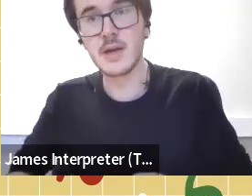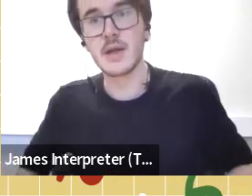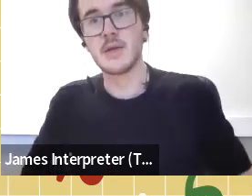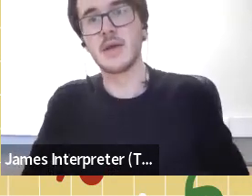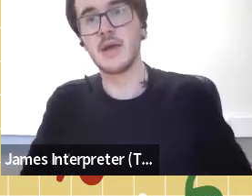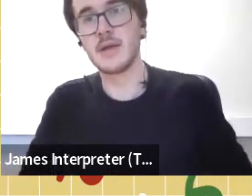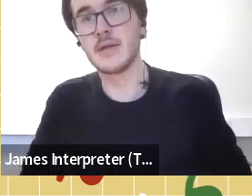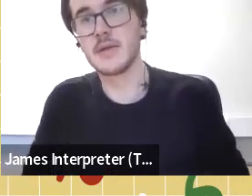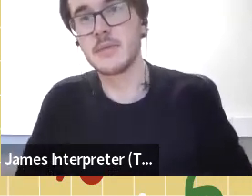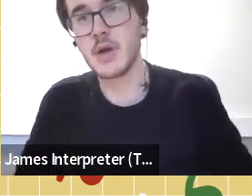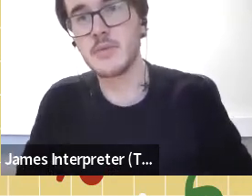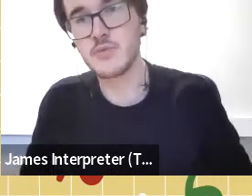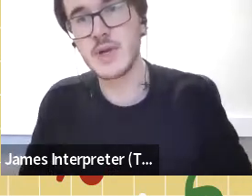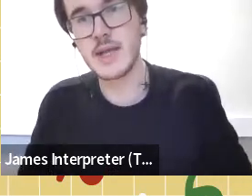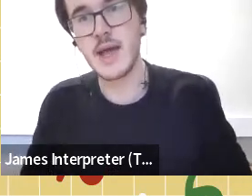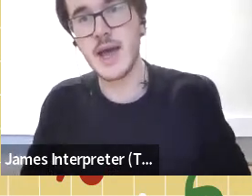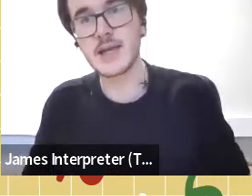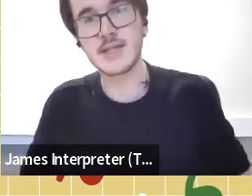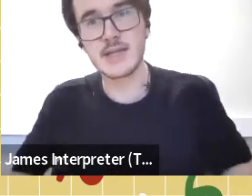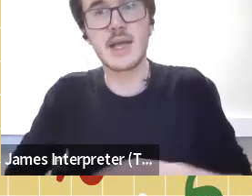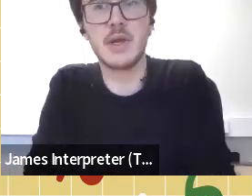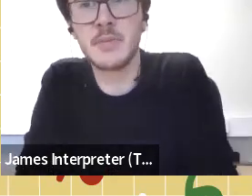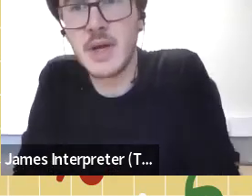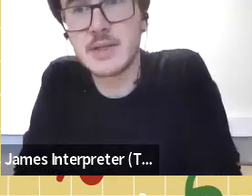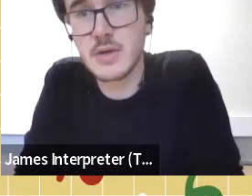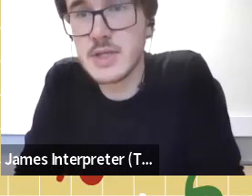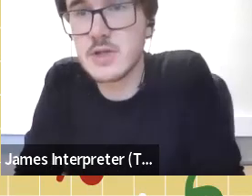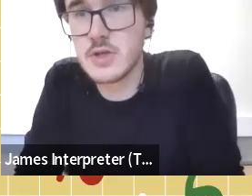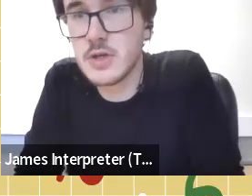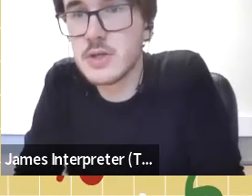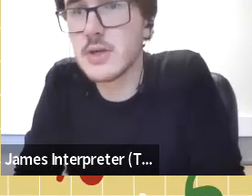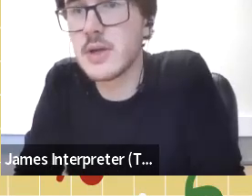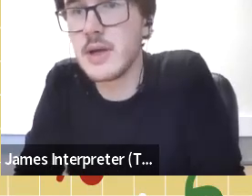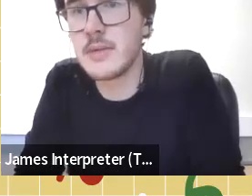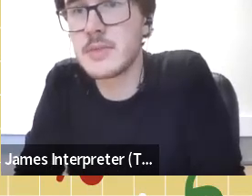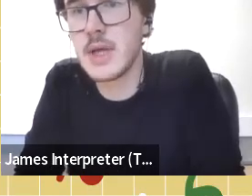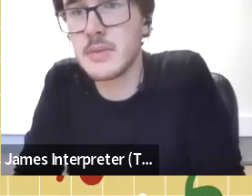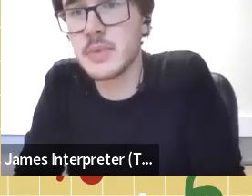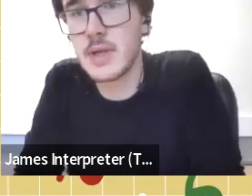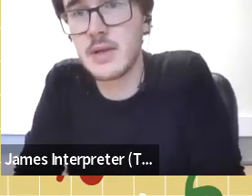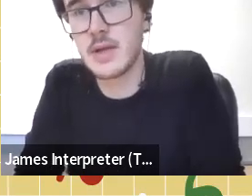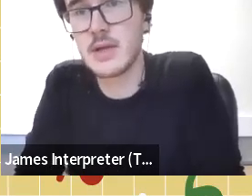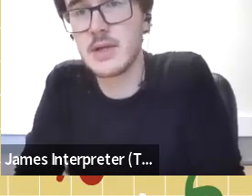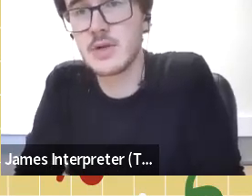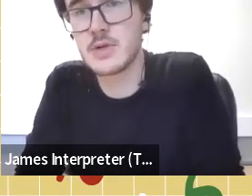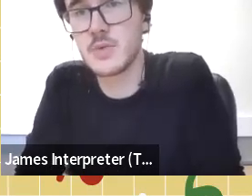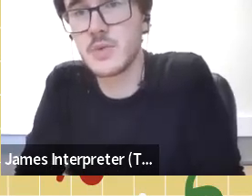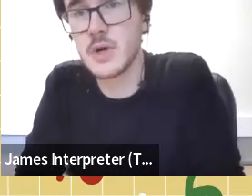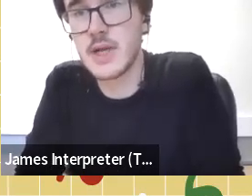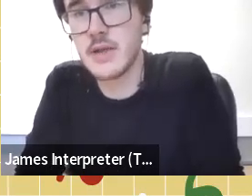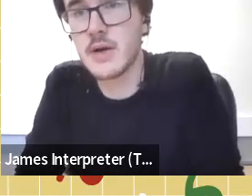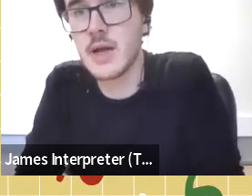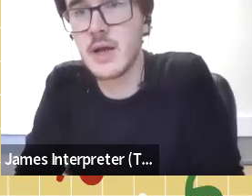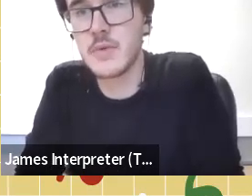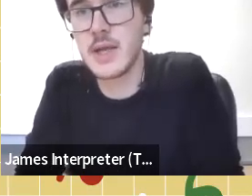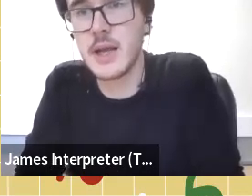there, but really access can be a problem as well. Technology is good to help getting us all to